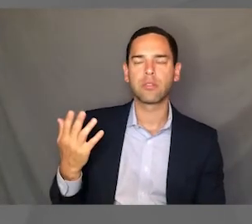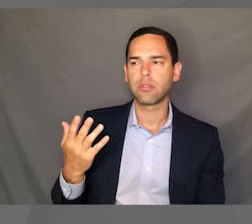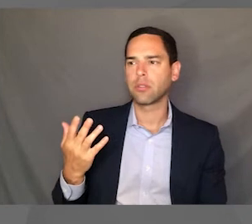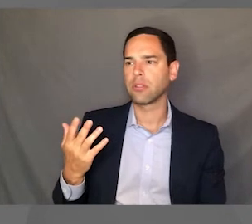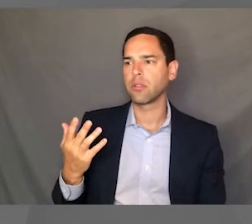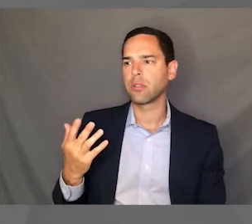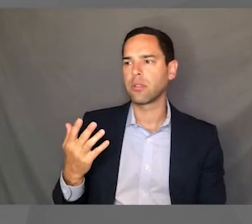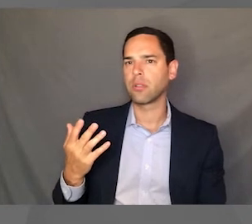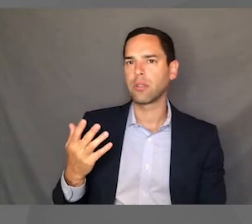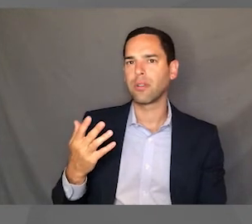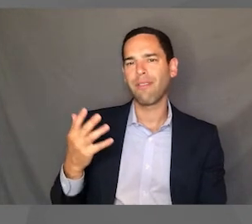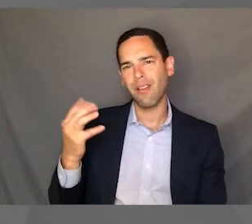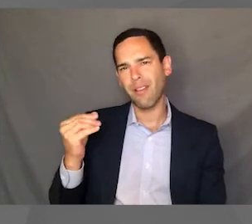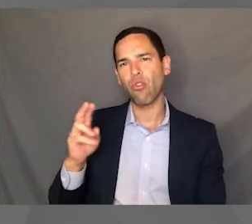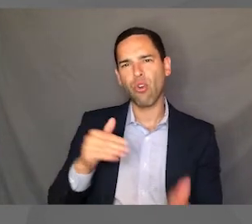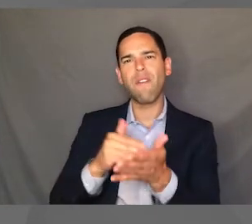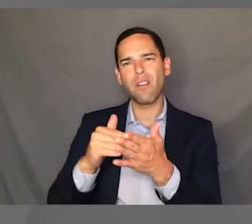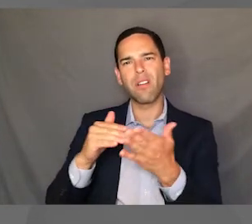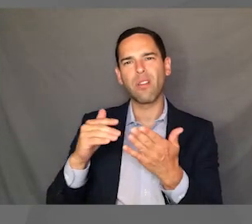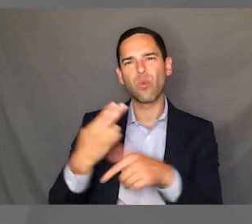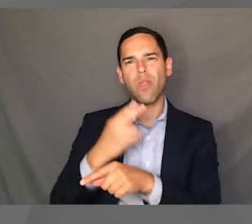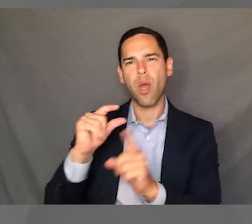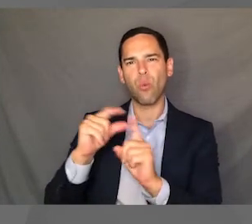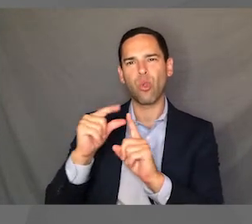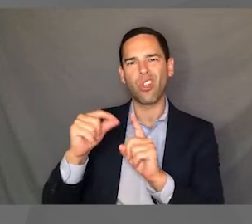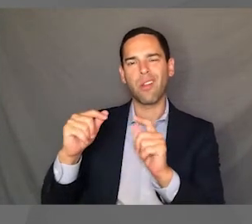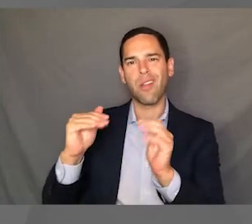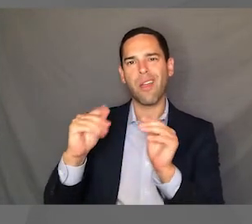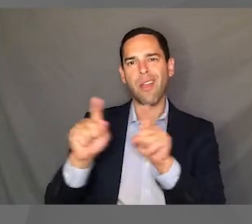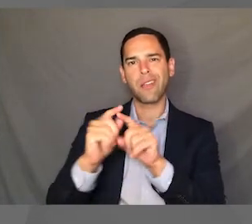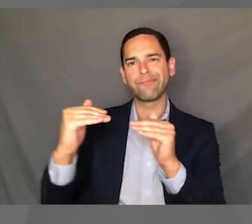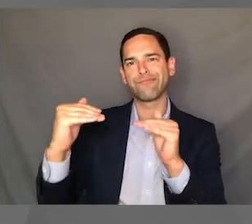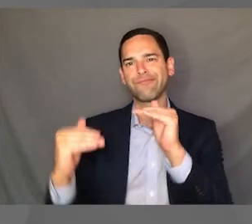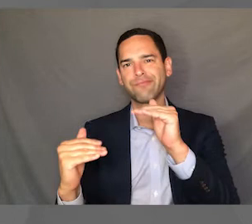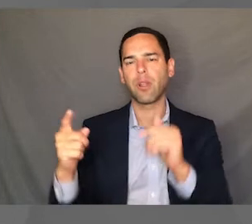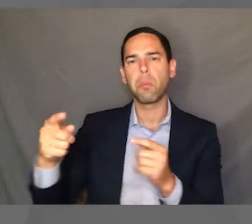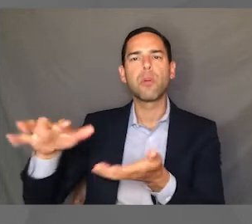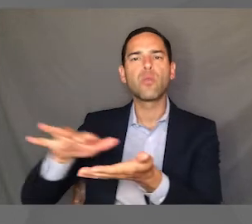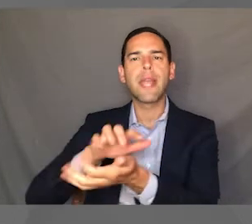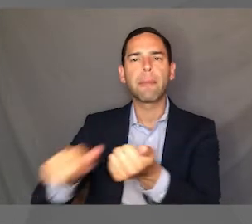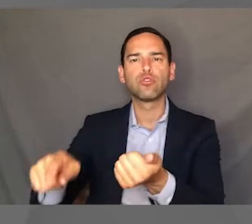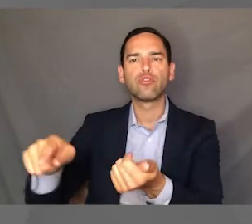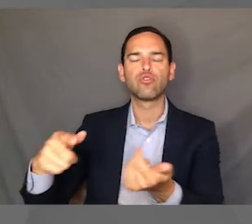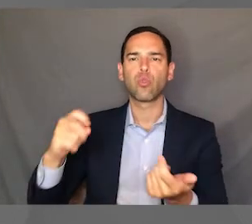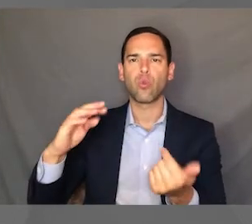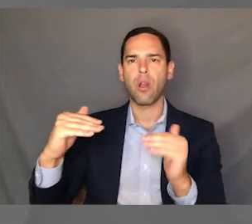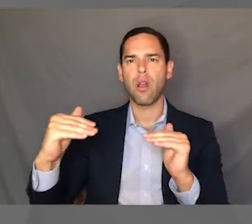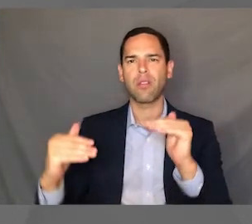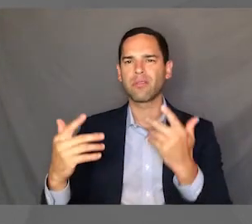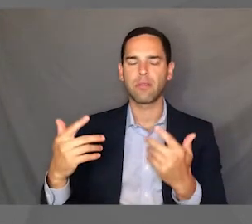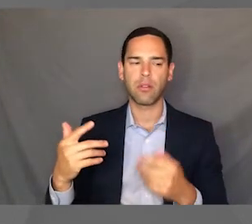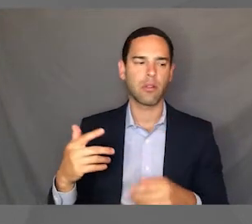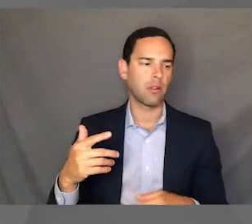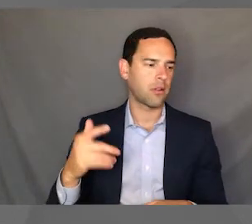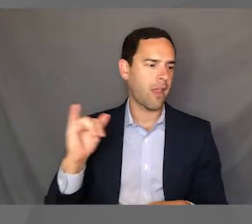person is somehow damaged or less than. We talk about handicapping races and handicapping horse races